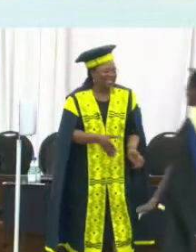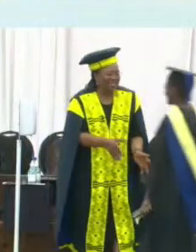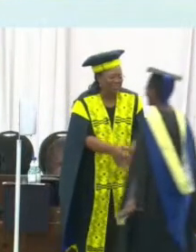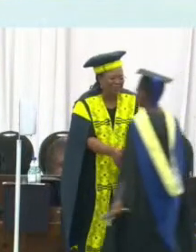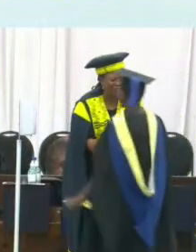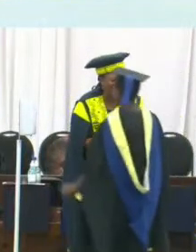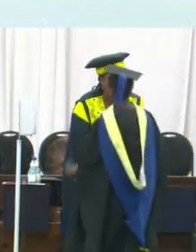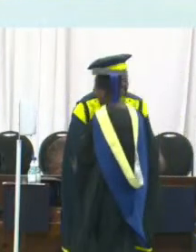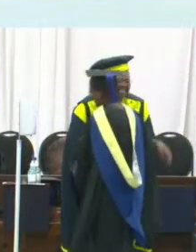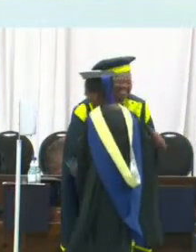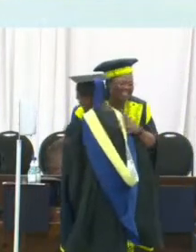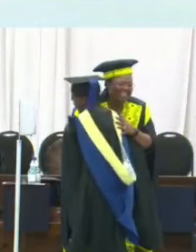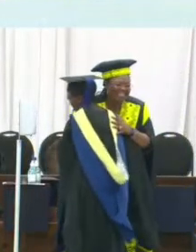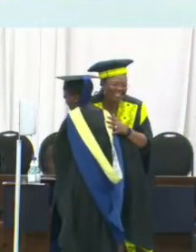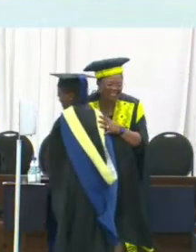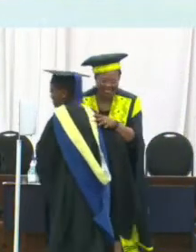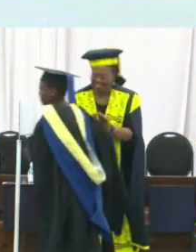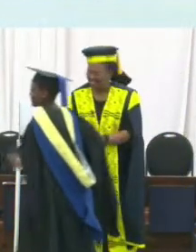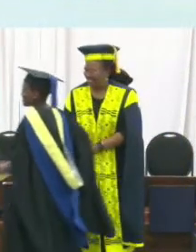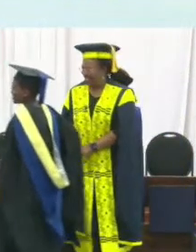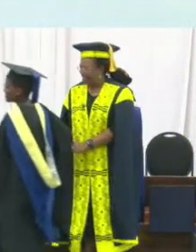Nabila Jumat,